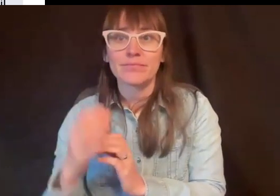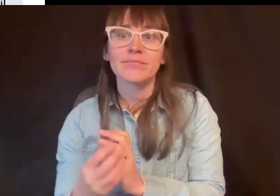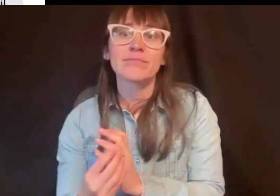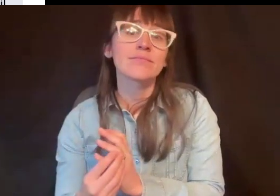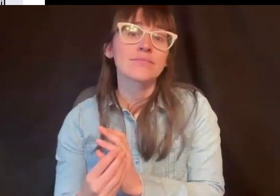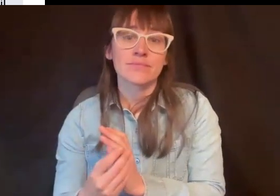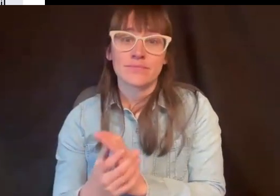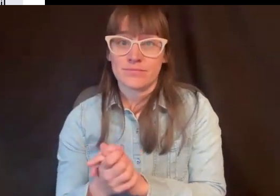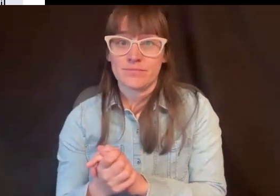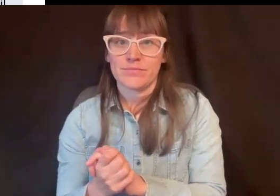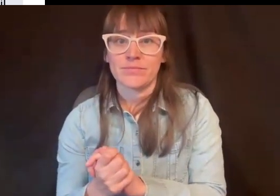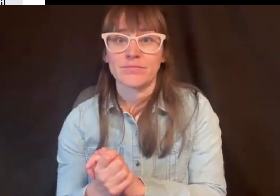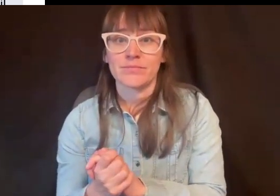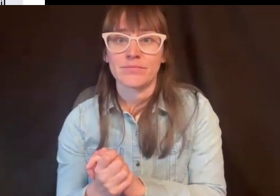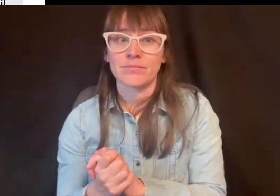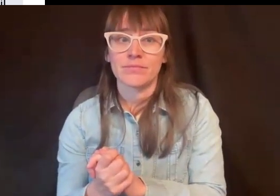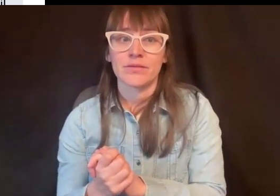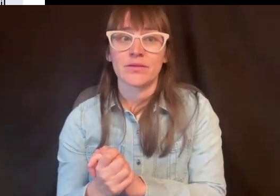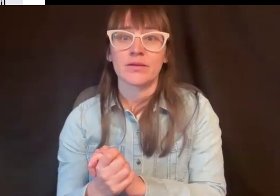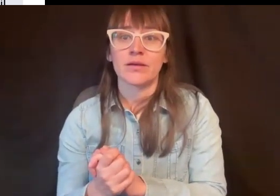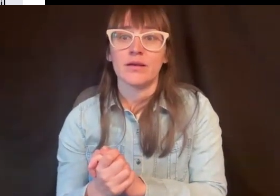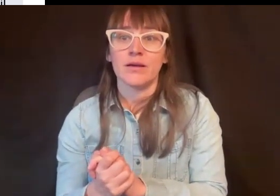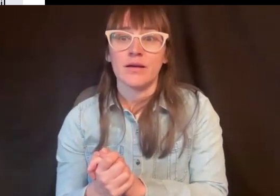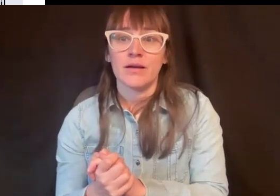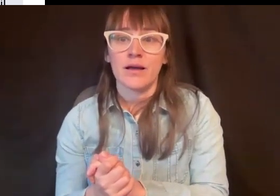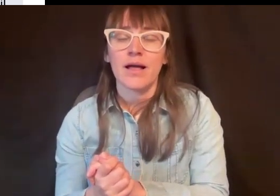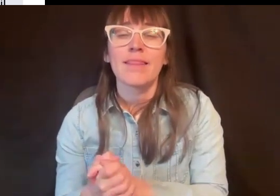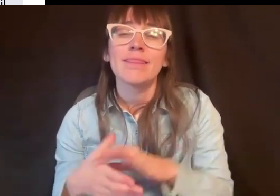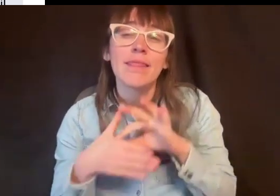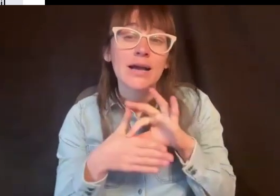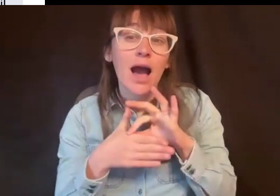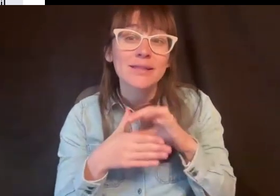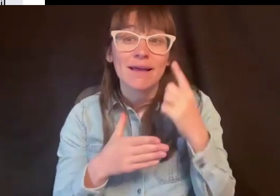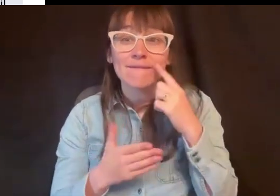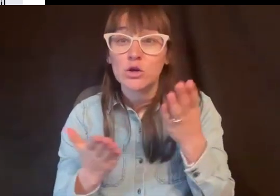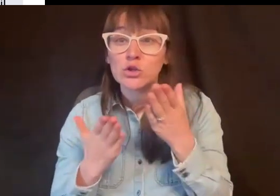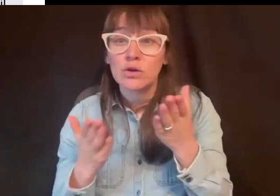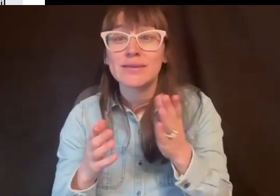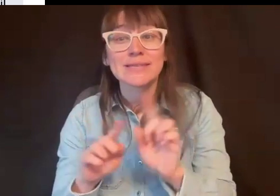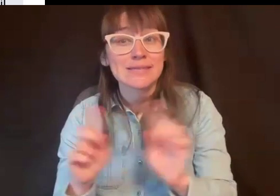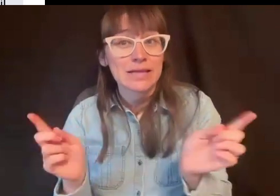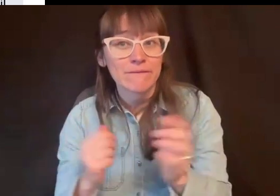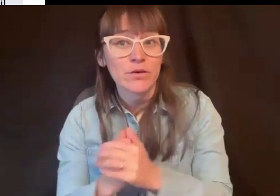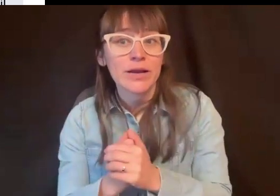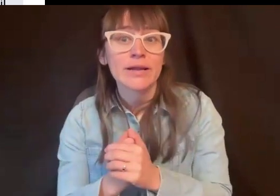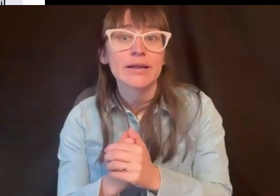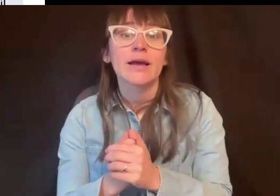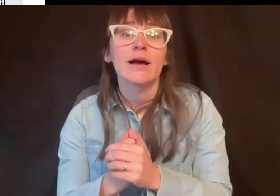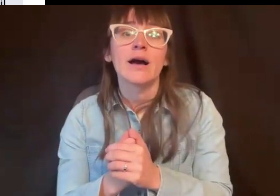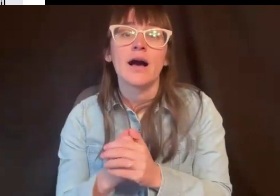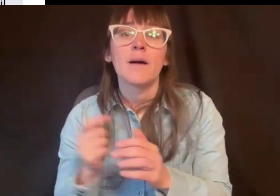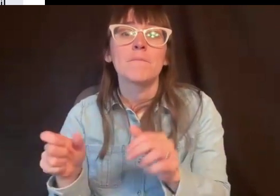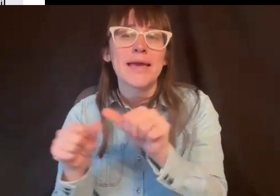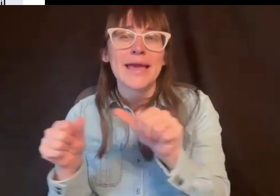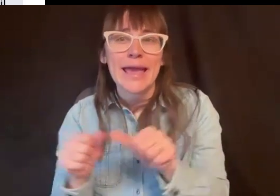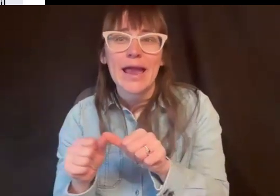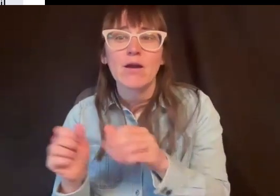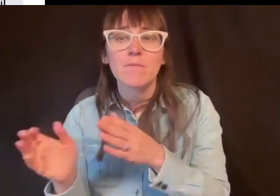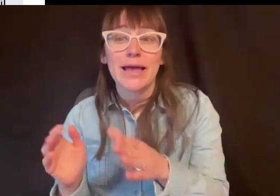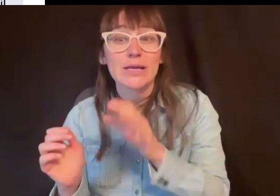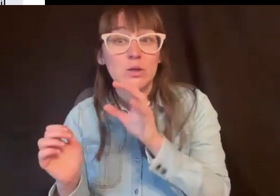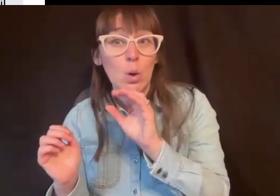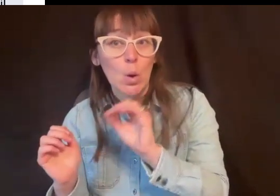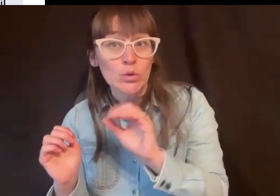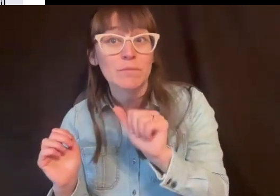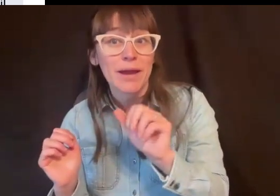Obviously, the content of the services to be provided are different, and under the area plan, we're primarily talking about Old Americans Act Title III services. We're solely talking